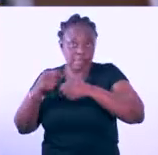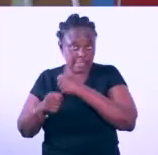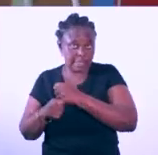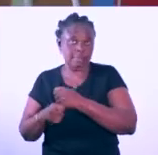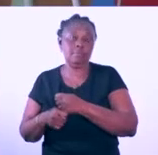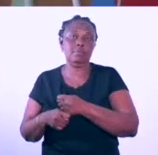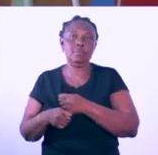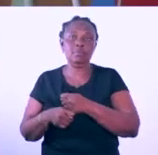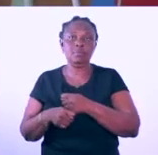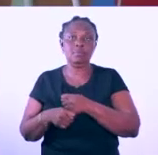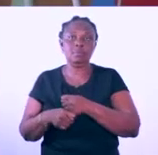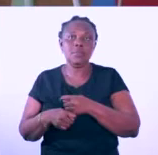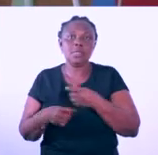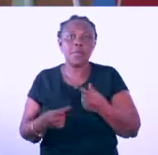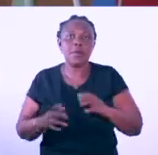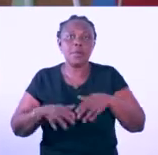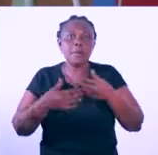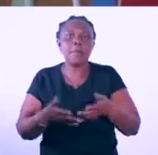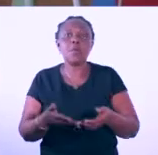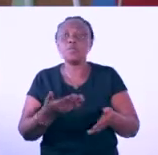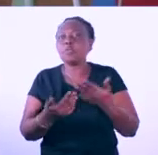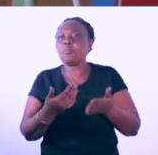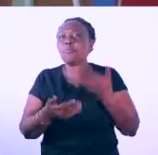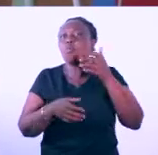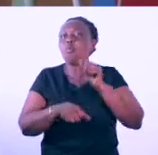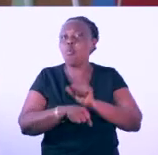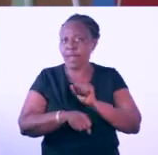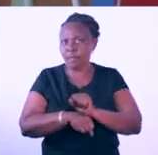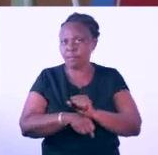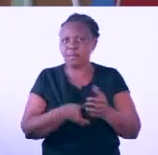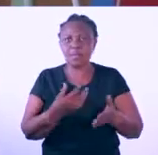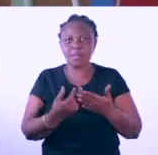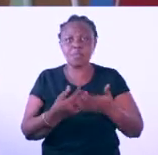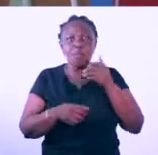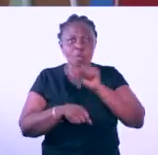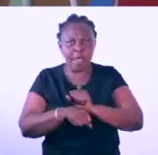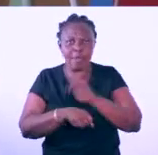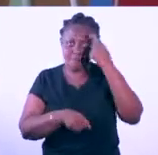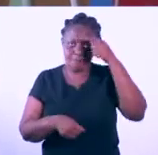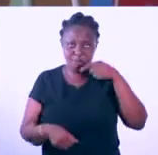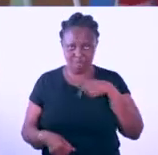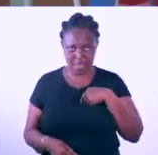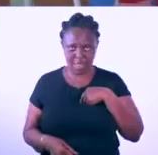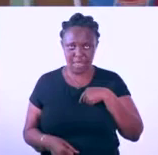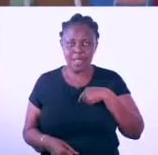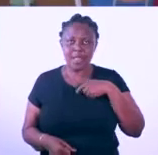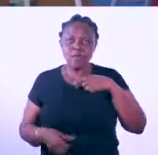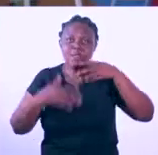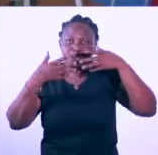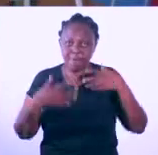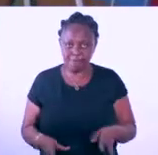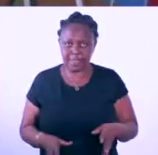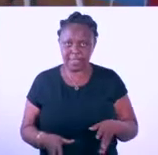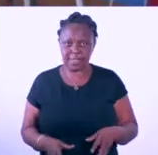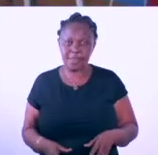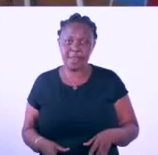to, you are going to do a very simple exercise for me, and that will tell me